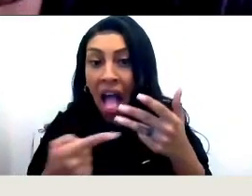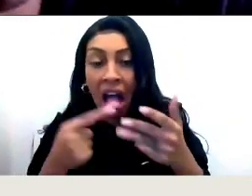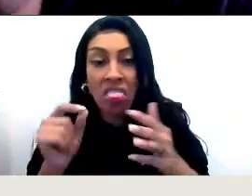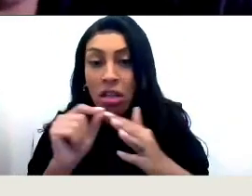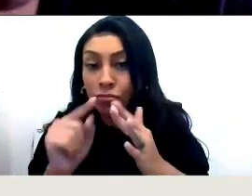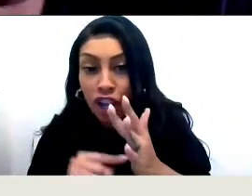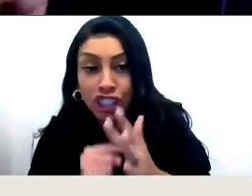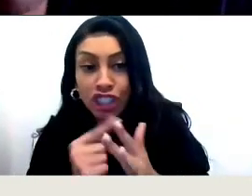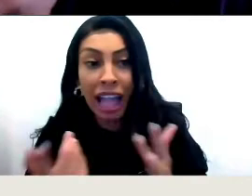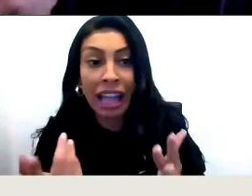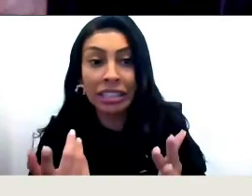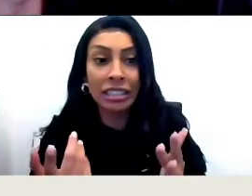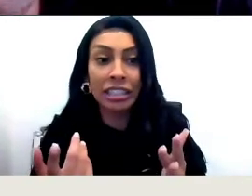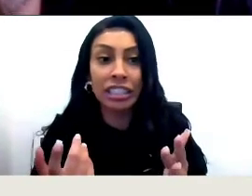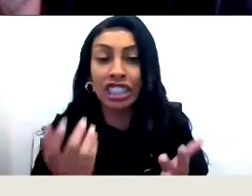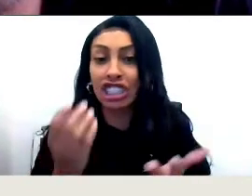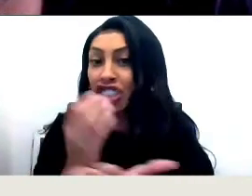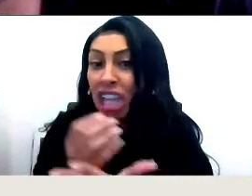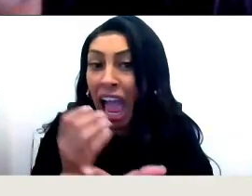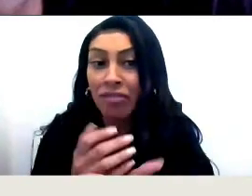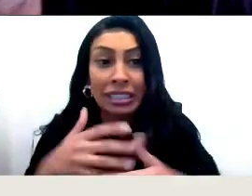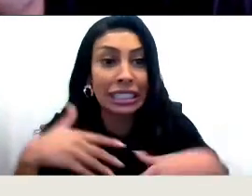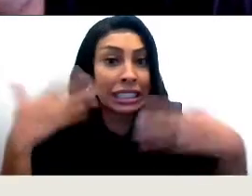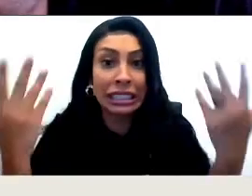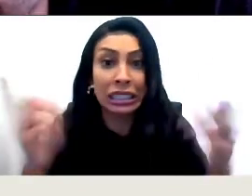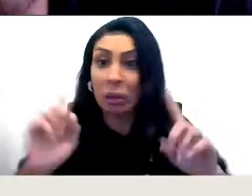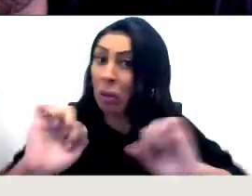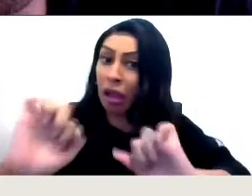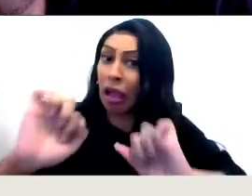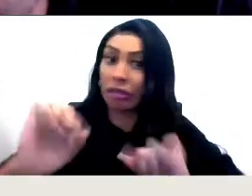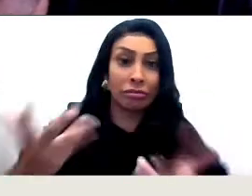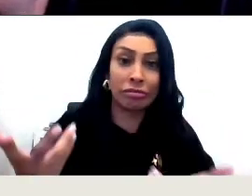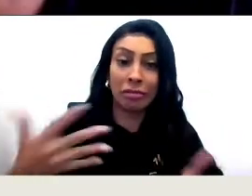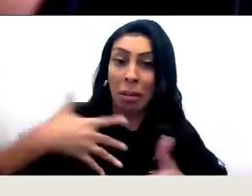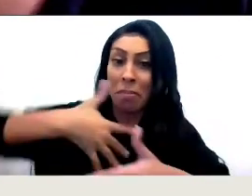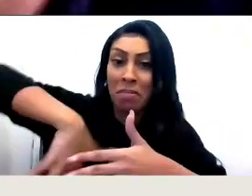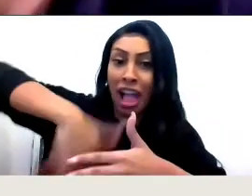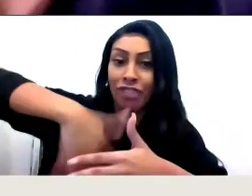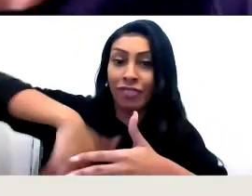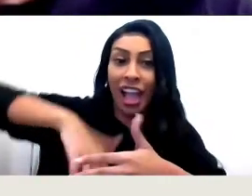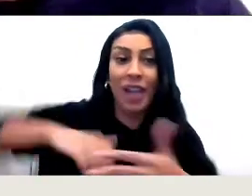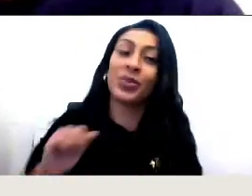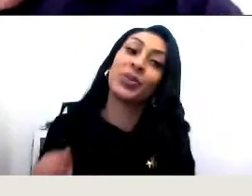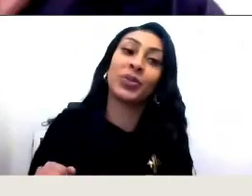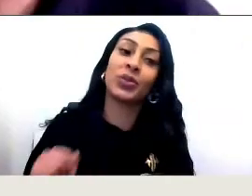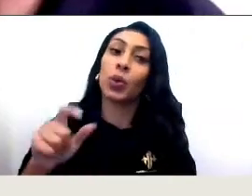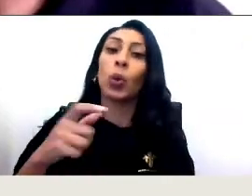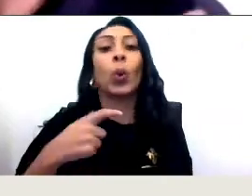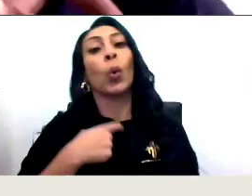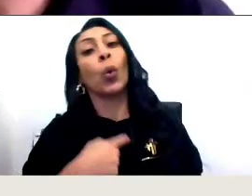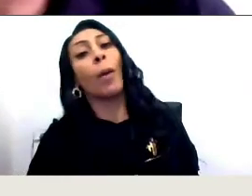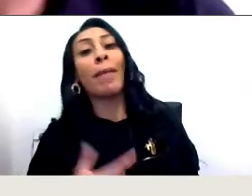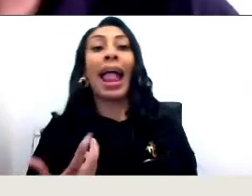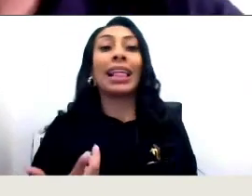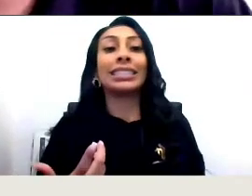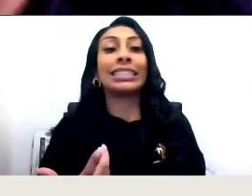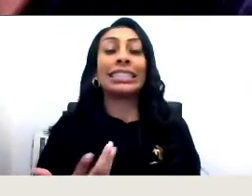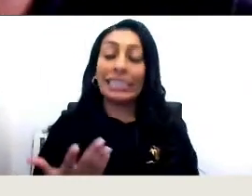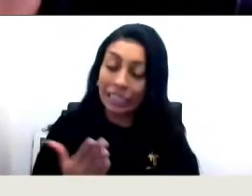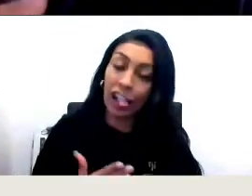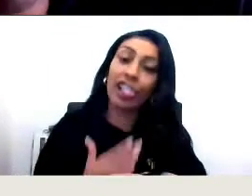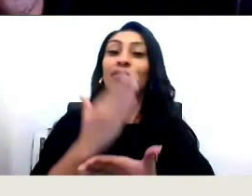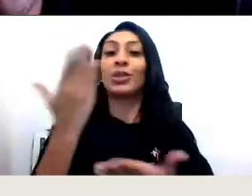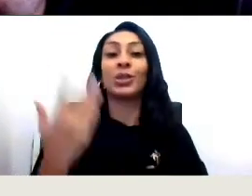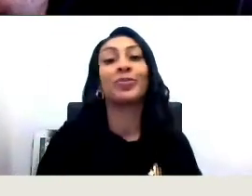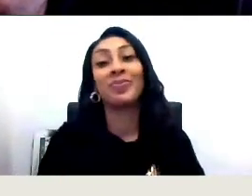you know, like let's say charities, things like that, that are asking of your humanity to really come